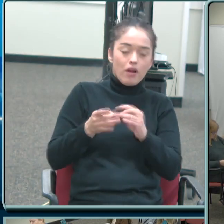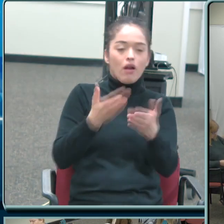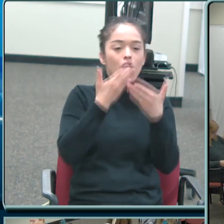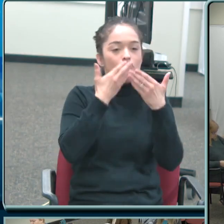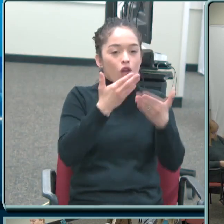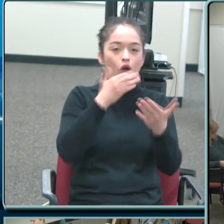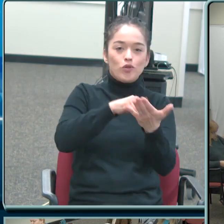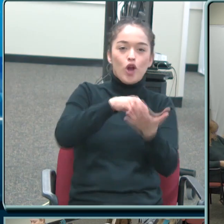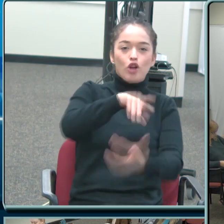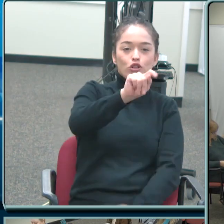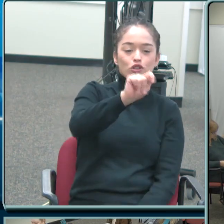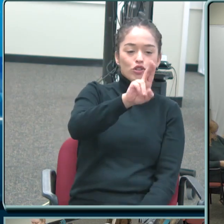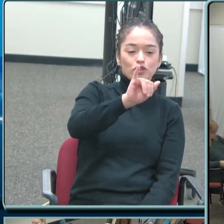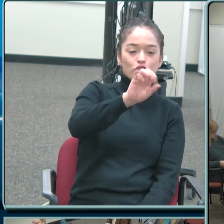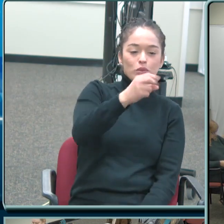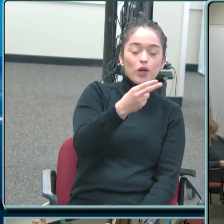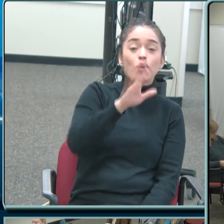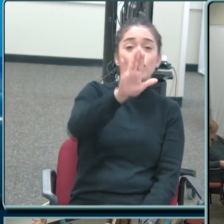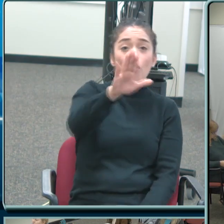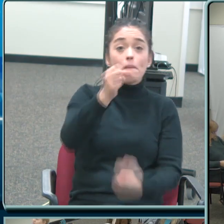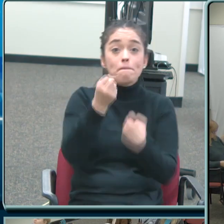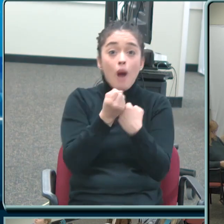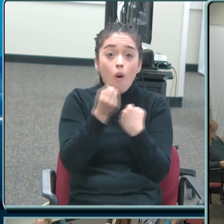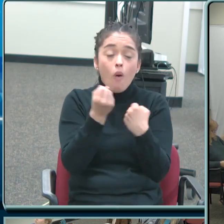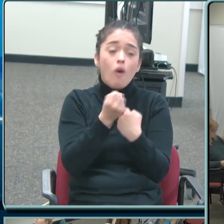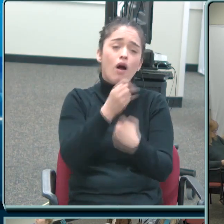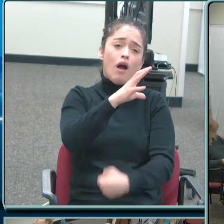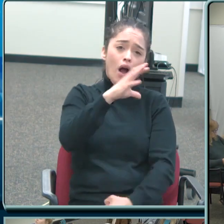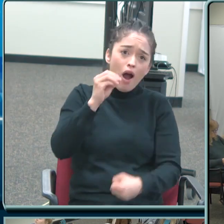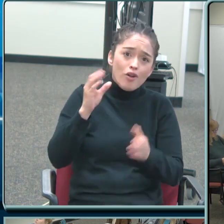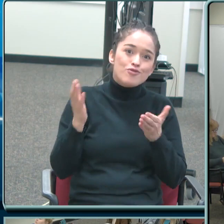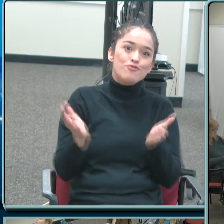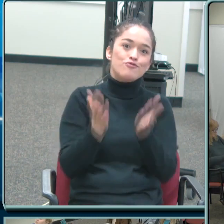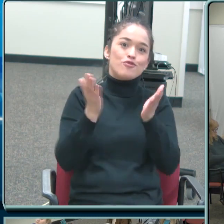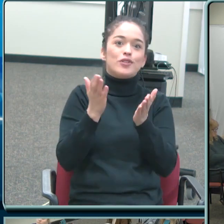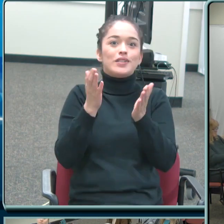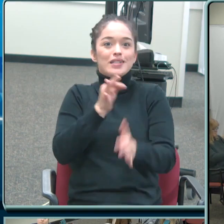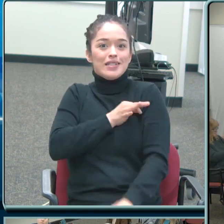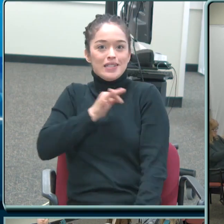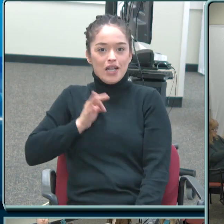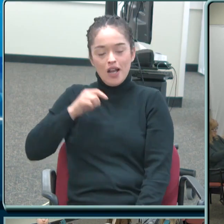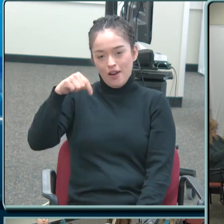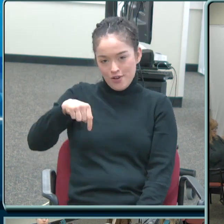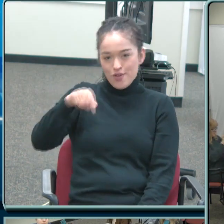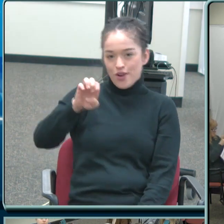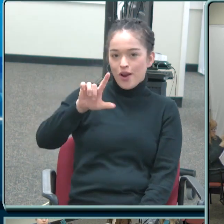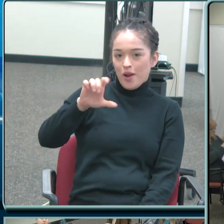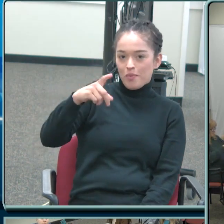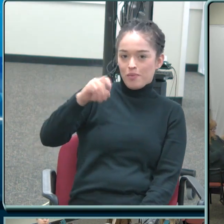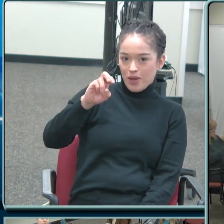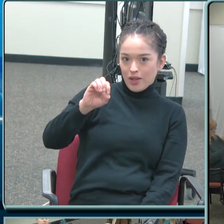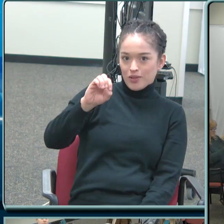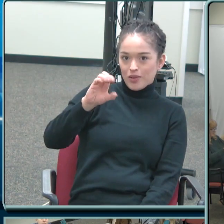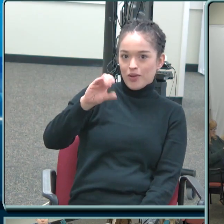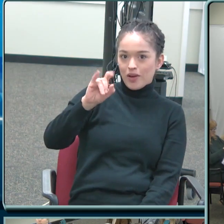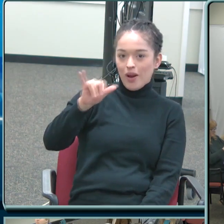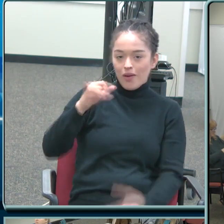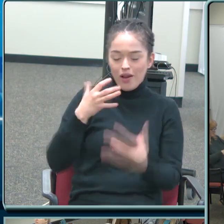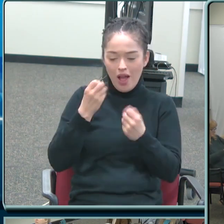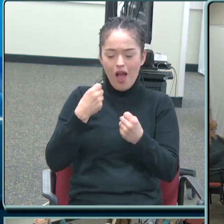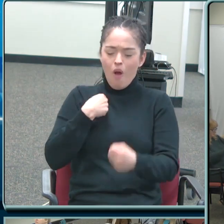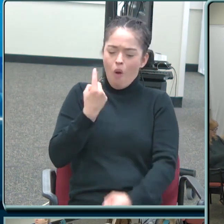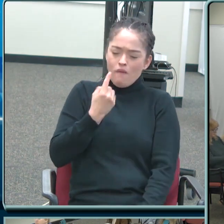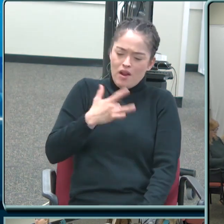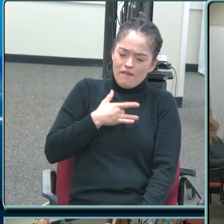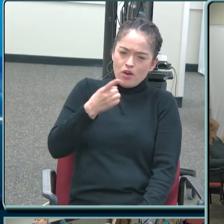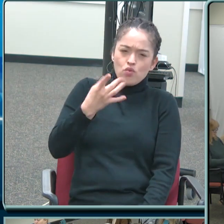Dr. Turbish, for your support of and encouragement to our staff at El Paso County Public Health. I always felt you